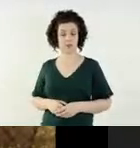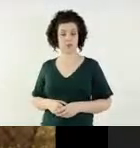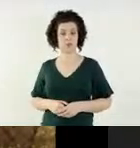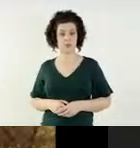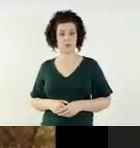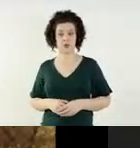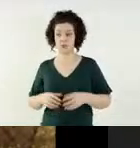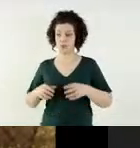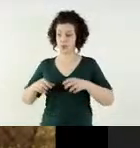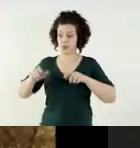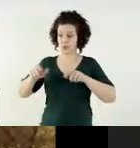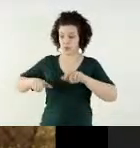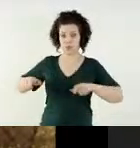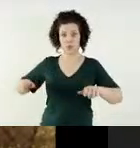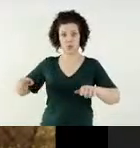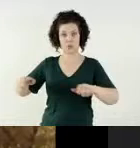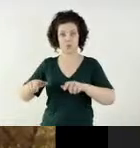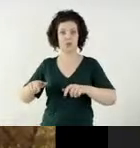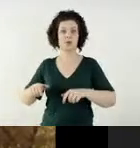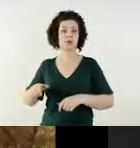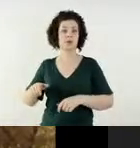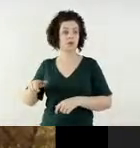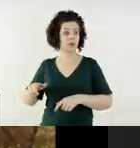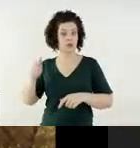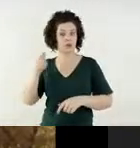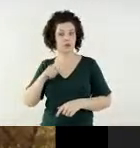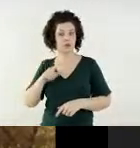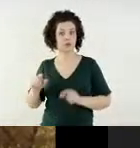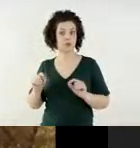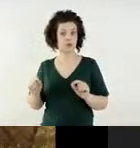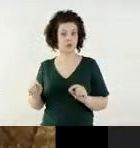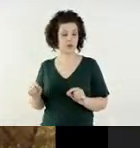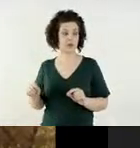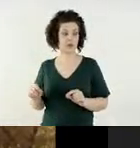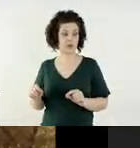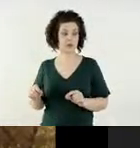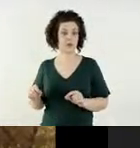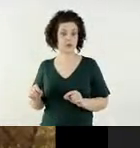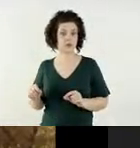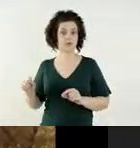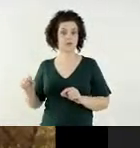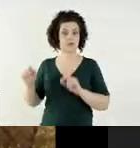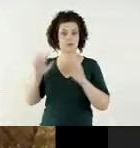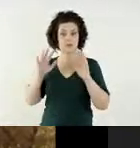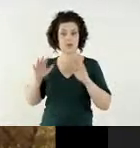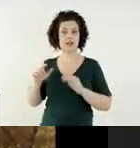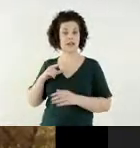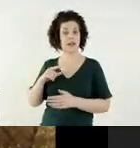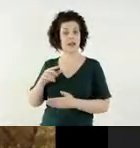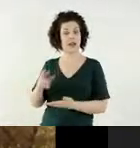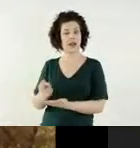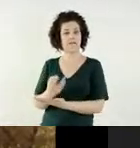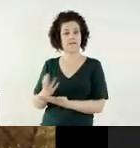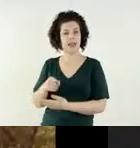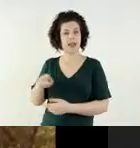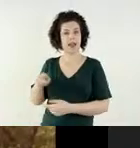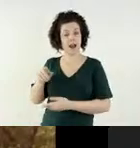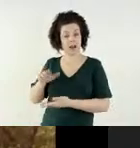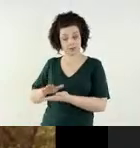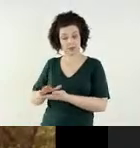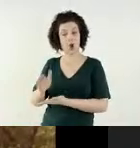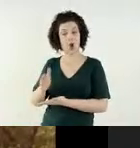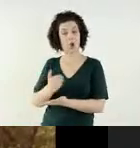Blatant Image, a magazine that they started, incredible magazine, there were only three issues, and subsequent